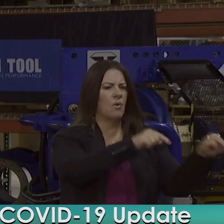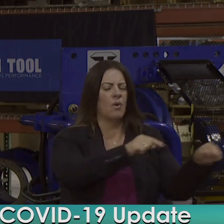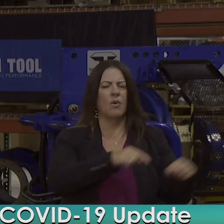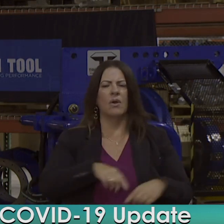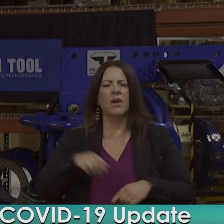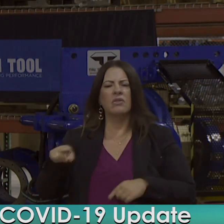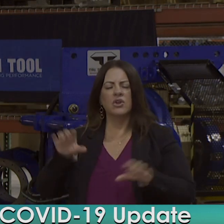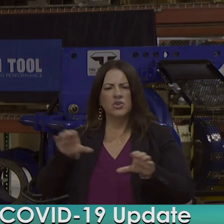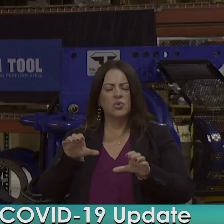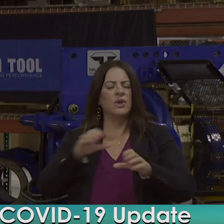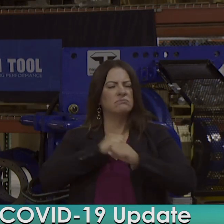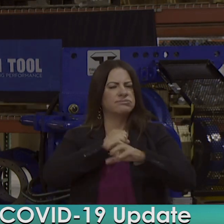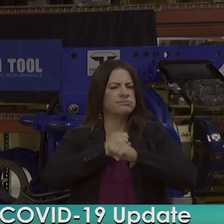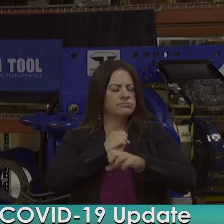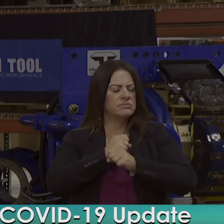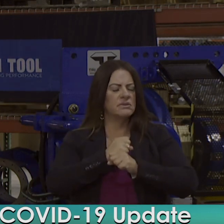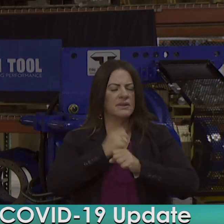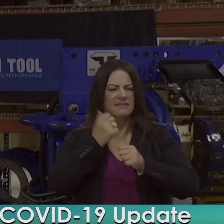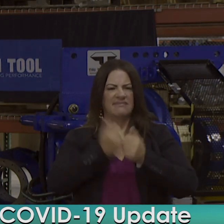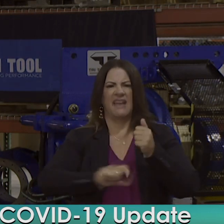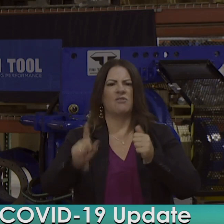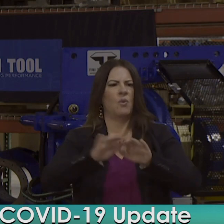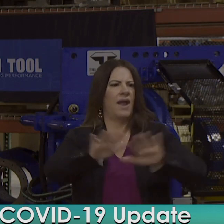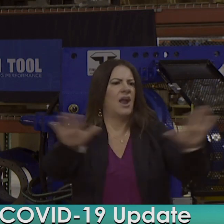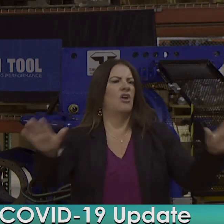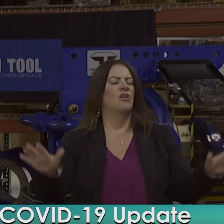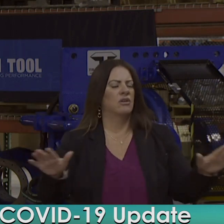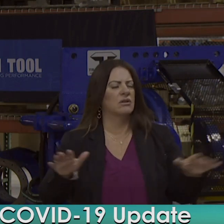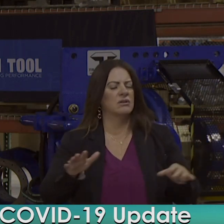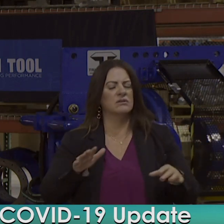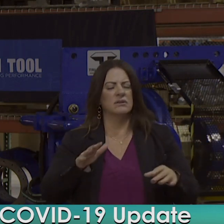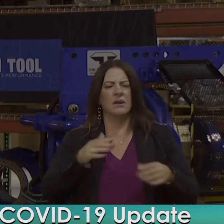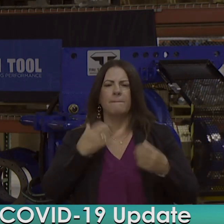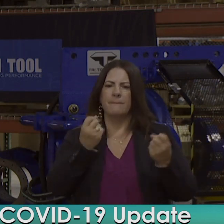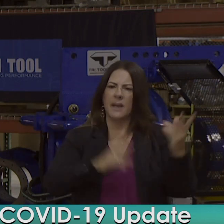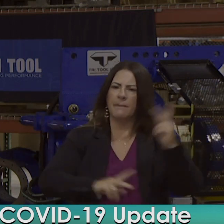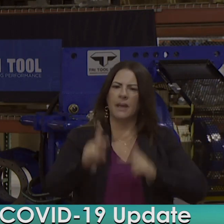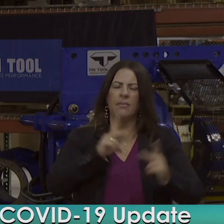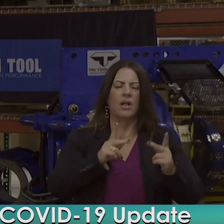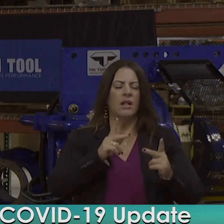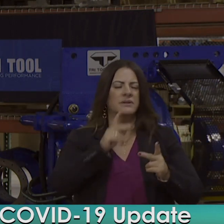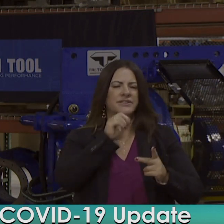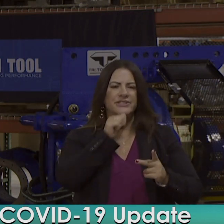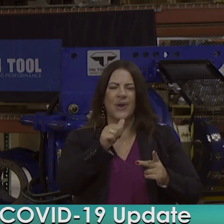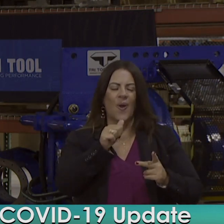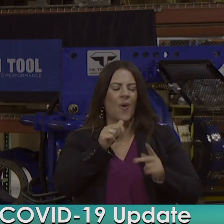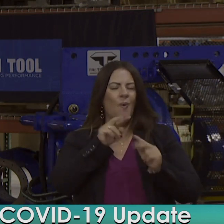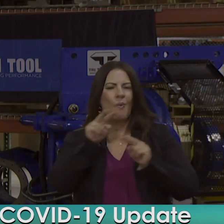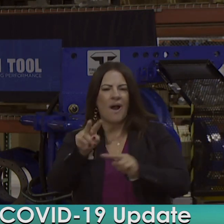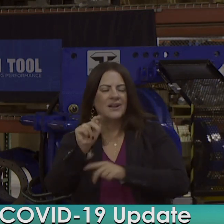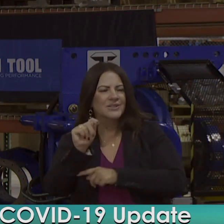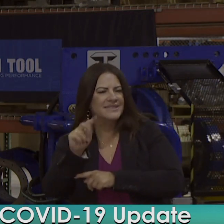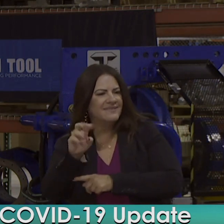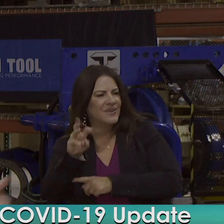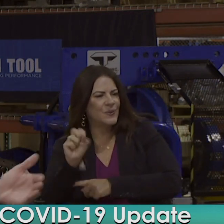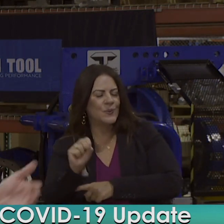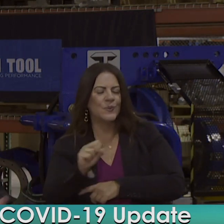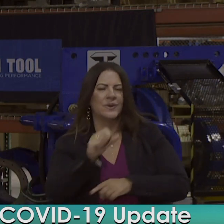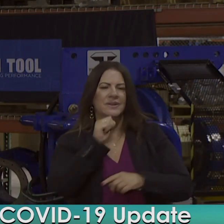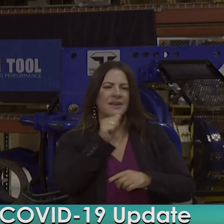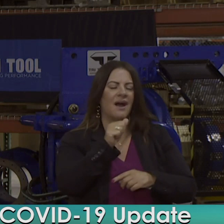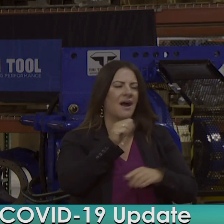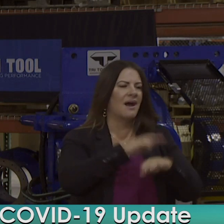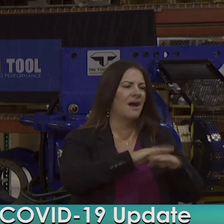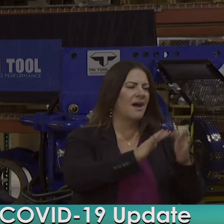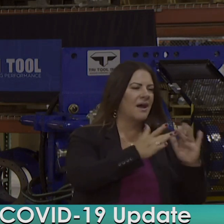top-down broadcast. Let us not forget, and many people do not tune in to broadcast news or